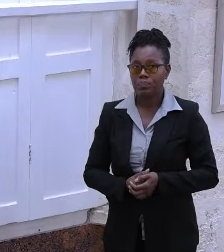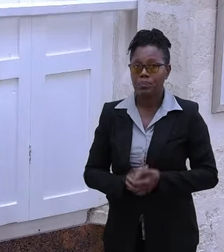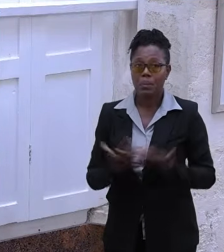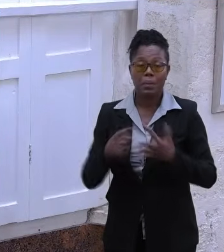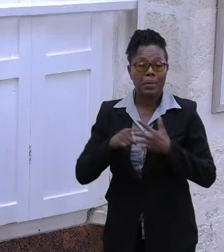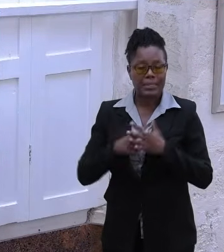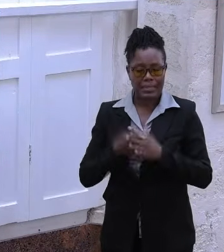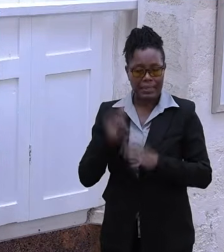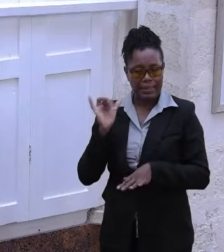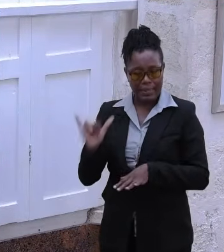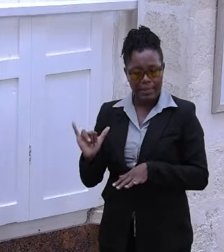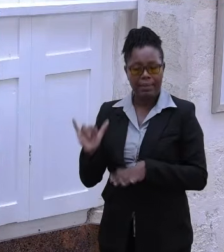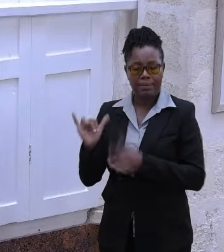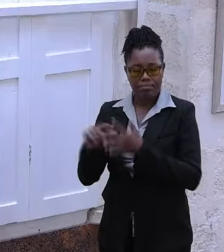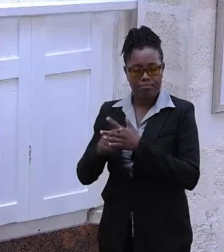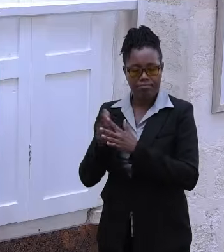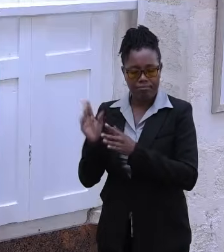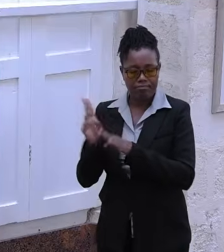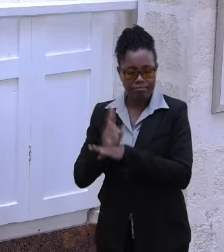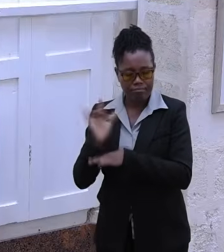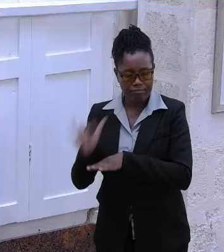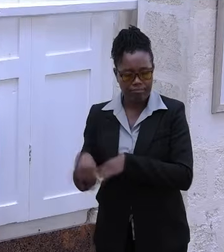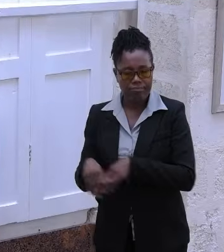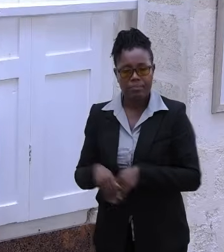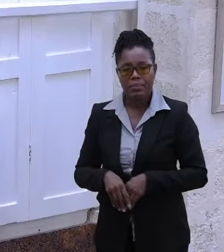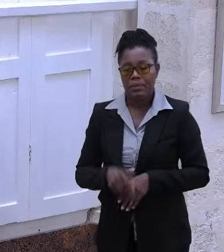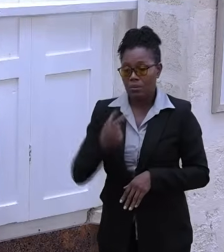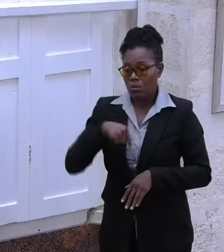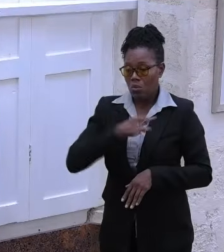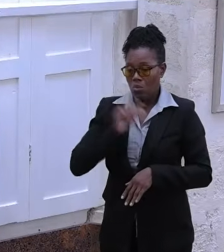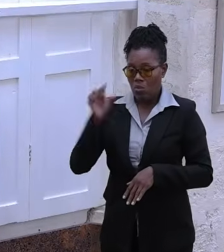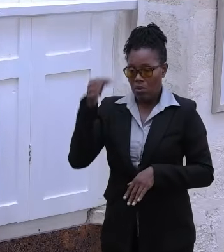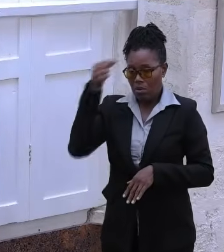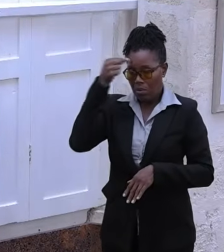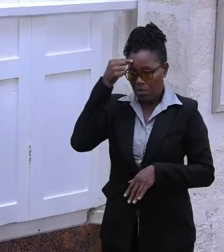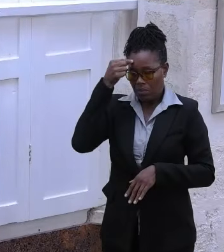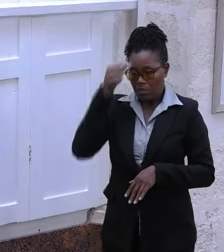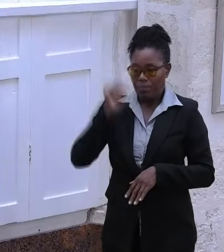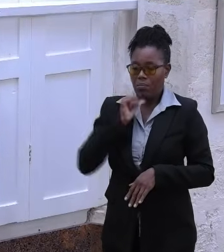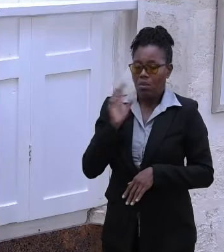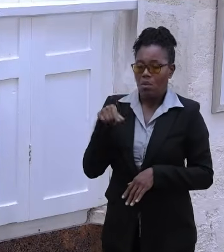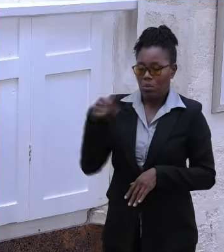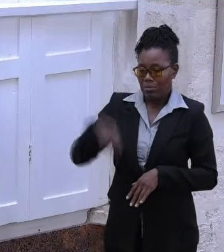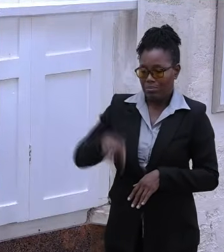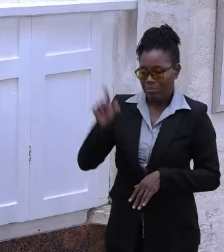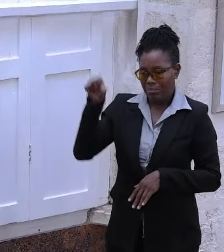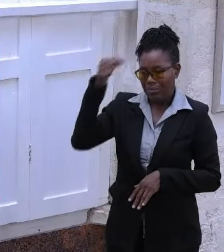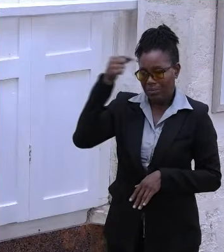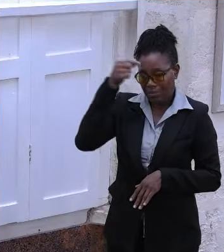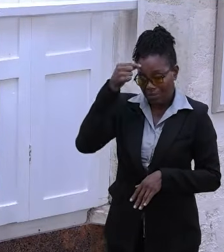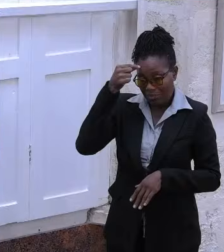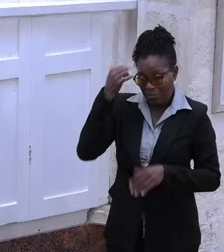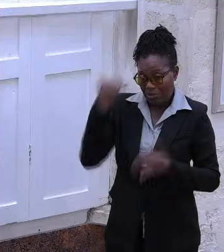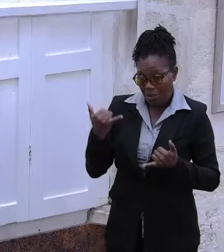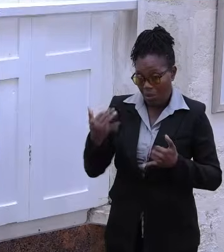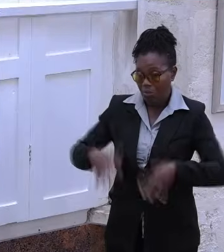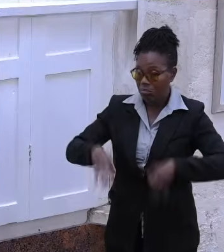that premise that we as a government, and not only this government that's currently in power,